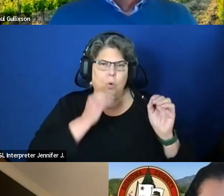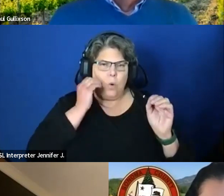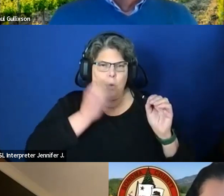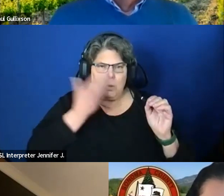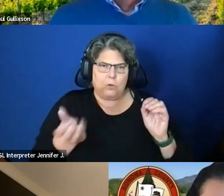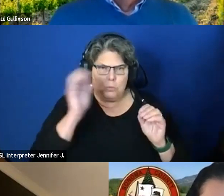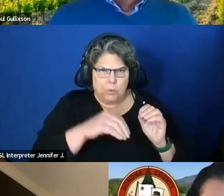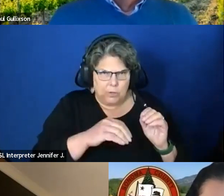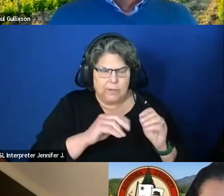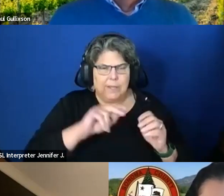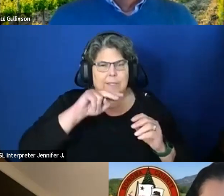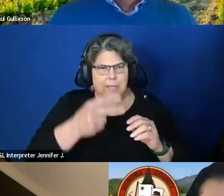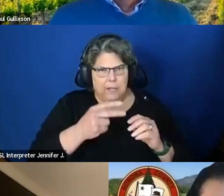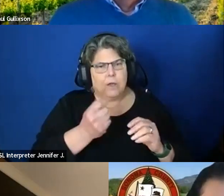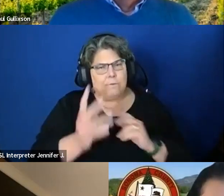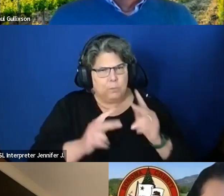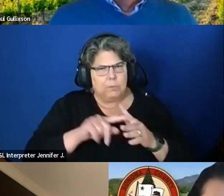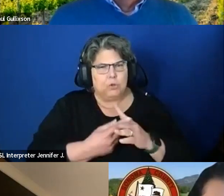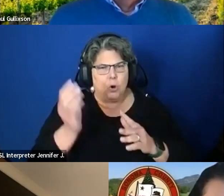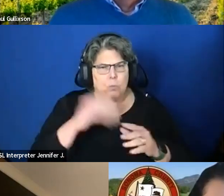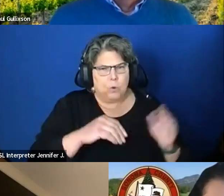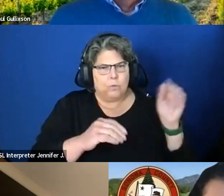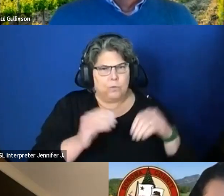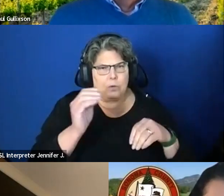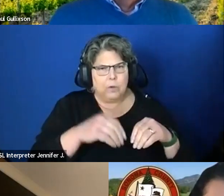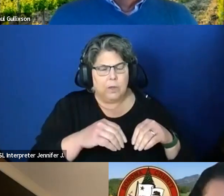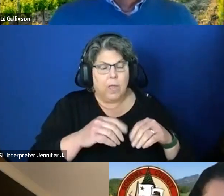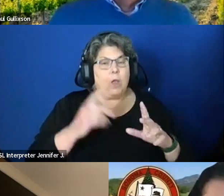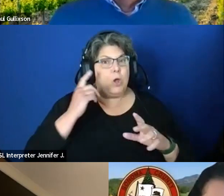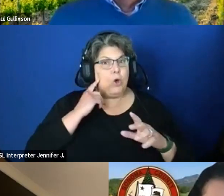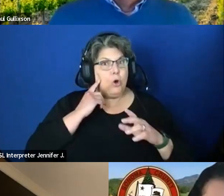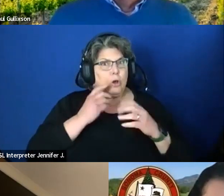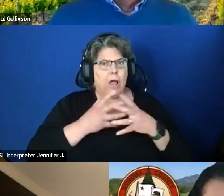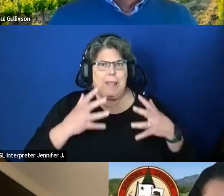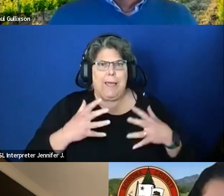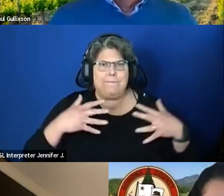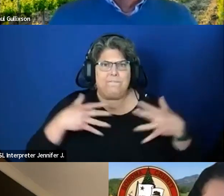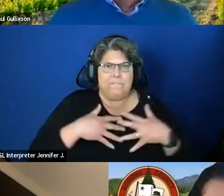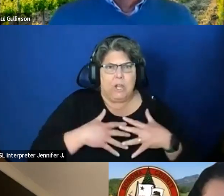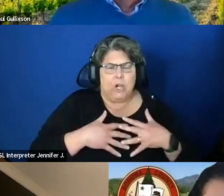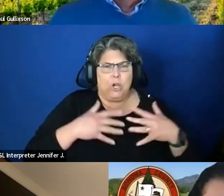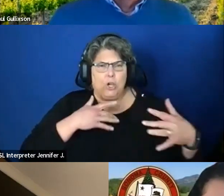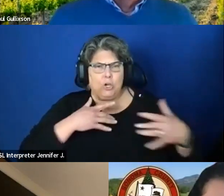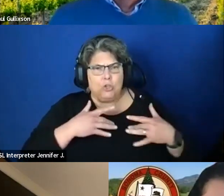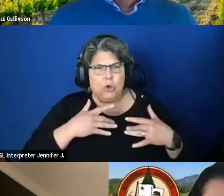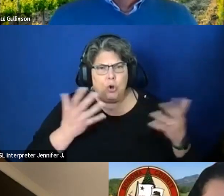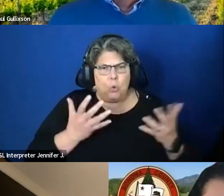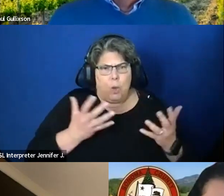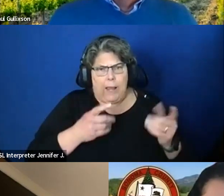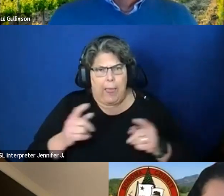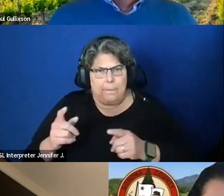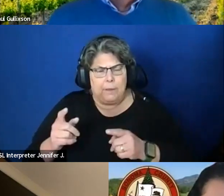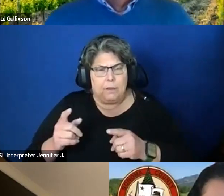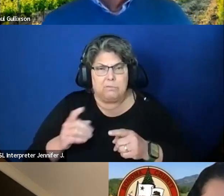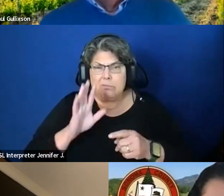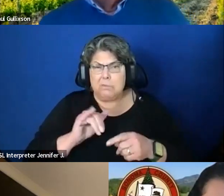people were moving in. And what we heard was a lot of fears, a lot of concerns about what might happen. By